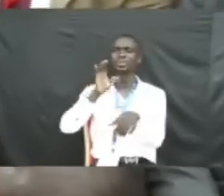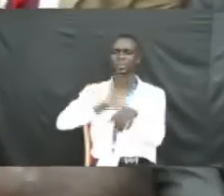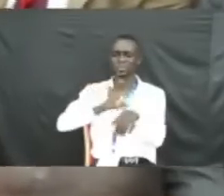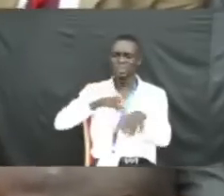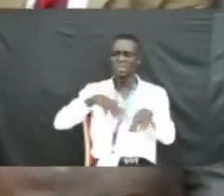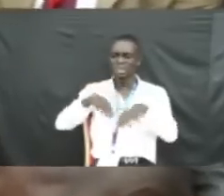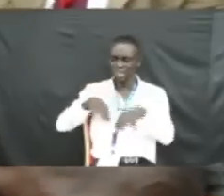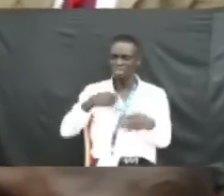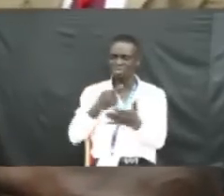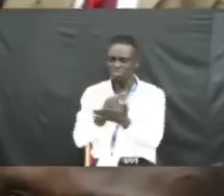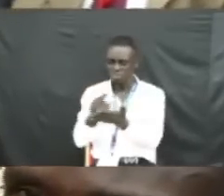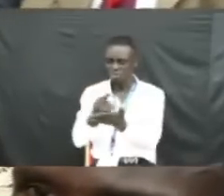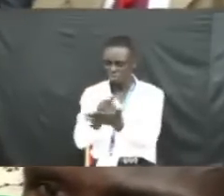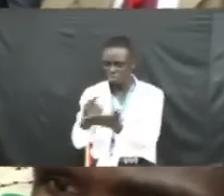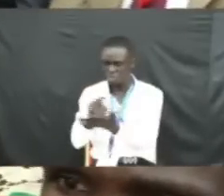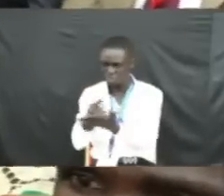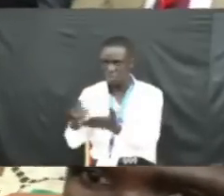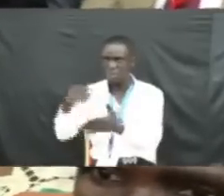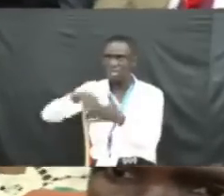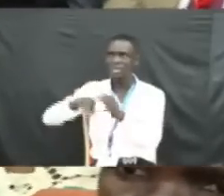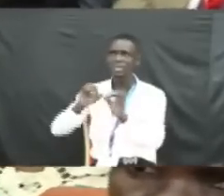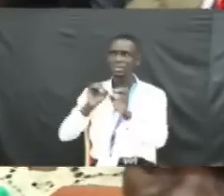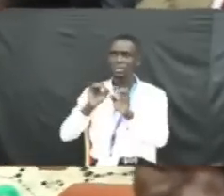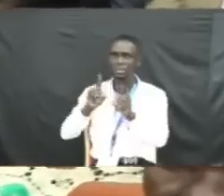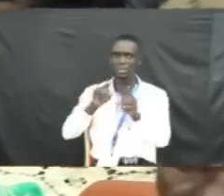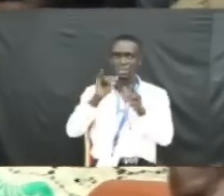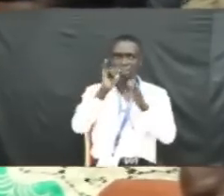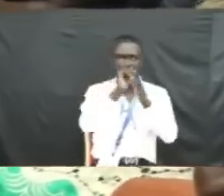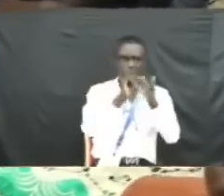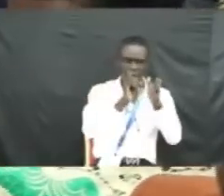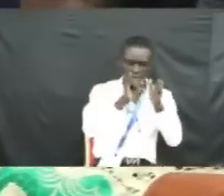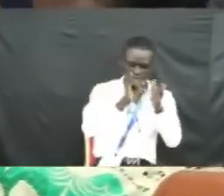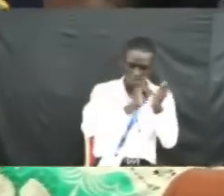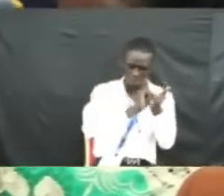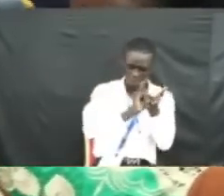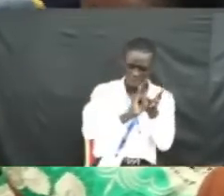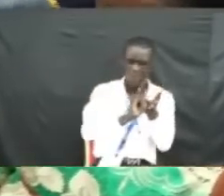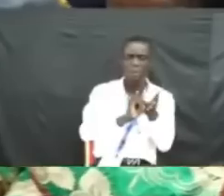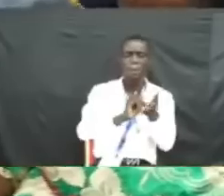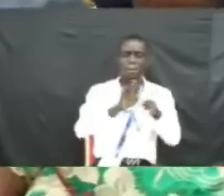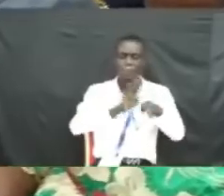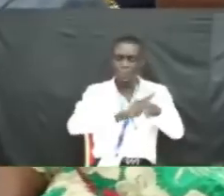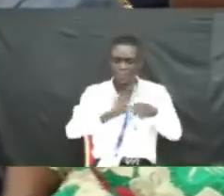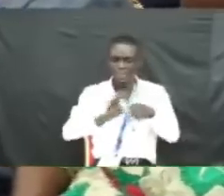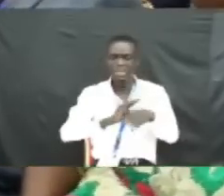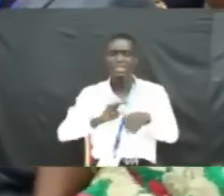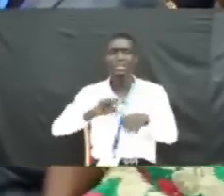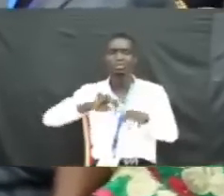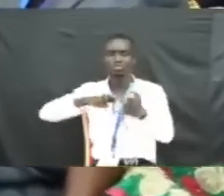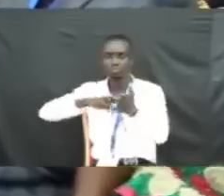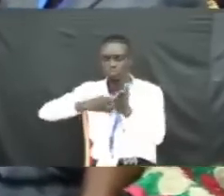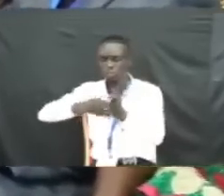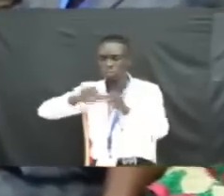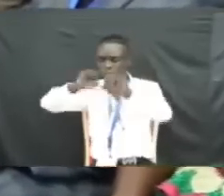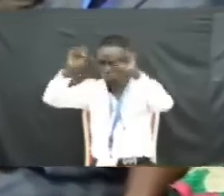service in educational institutions, business and mechanic workshops, hospital